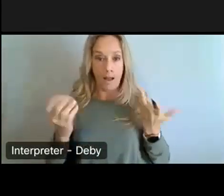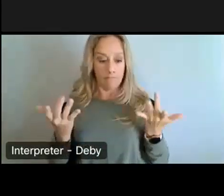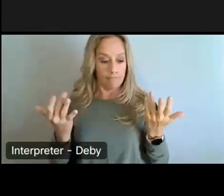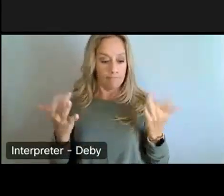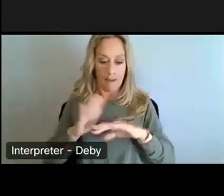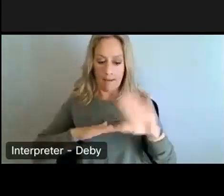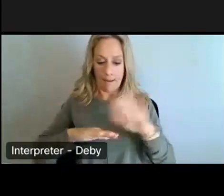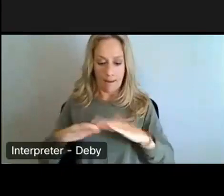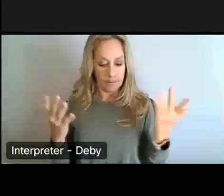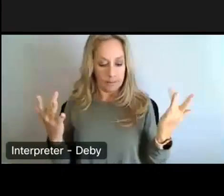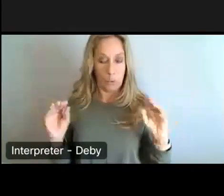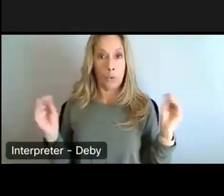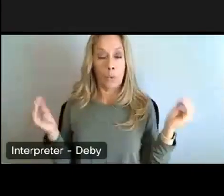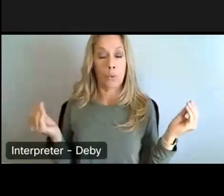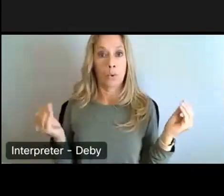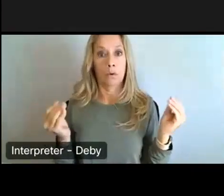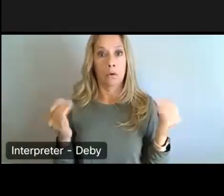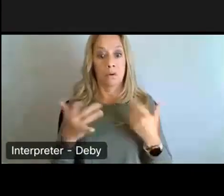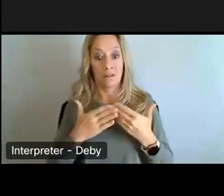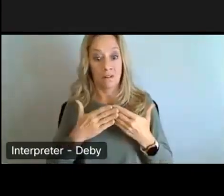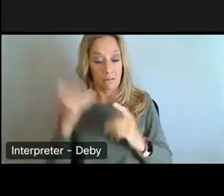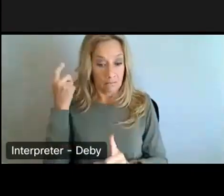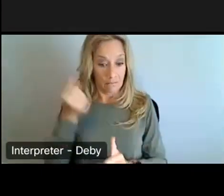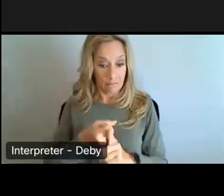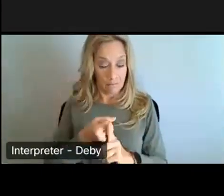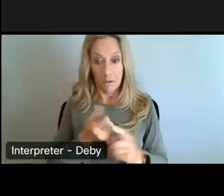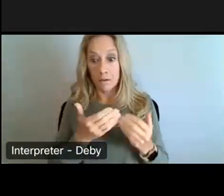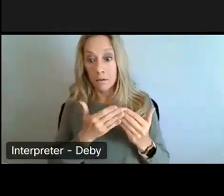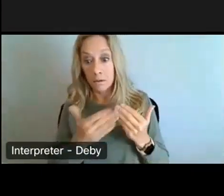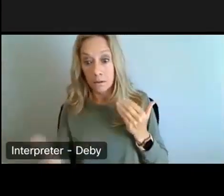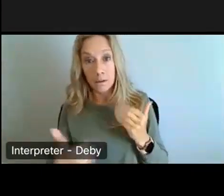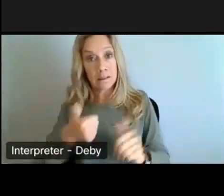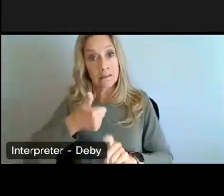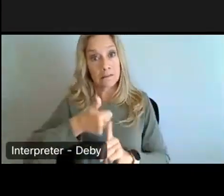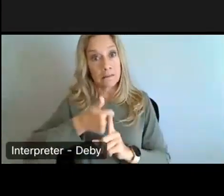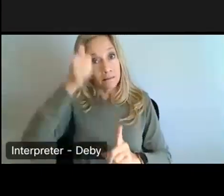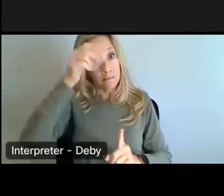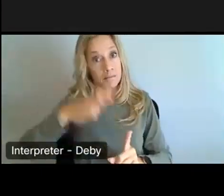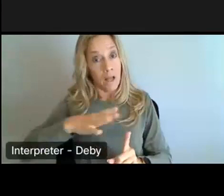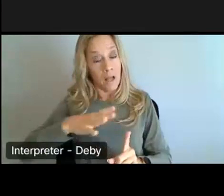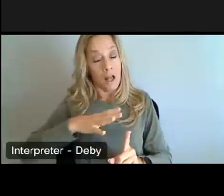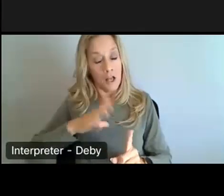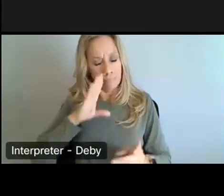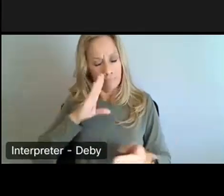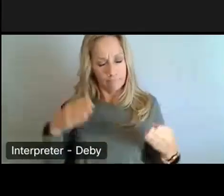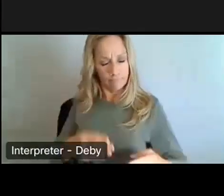In the years following that life-altering moment, Schlitz has personally committed to live a better